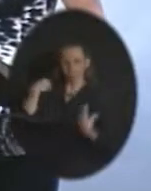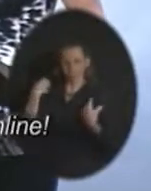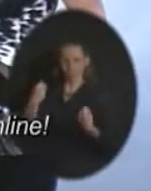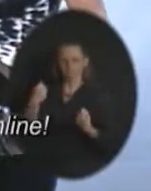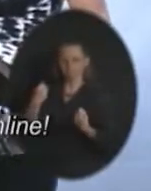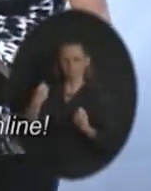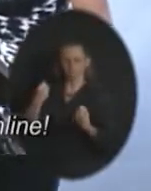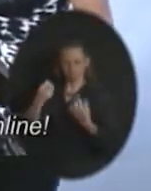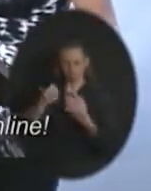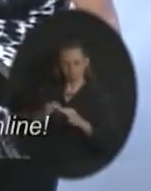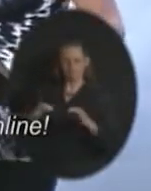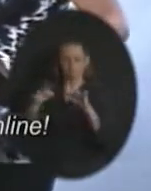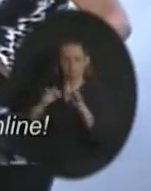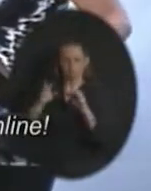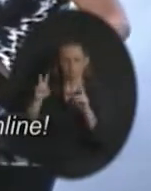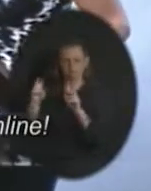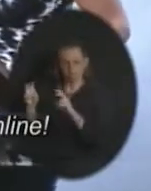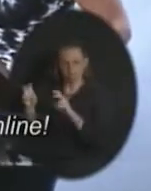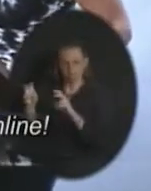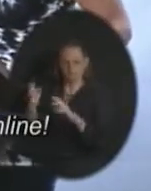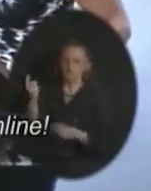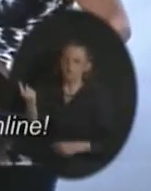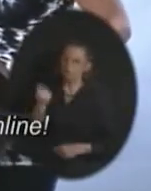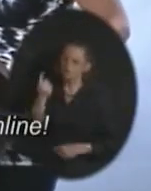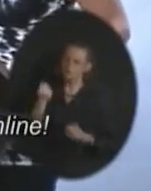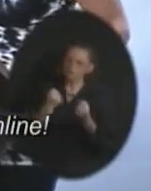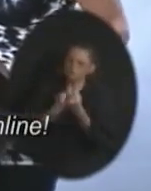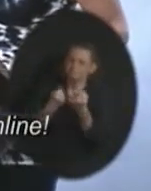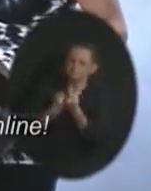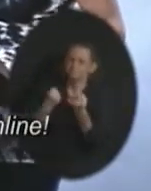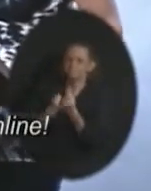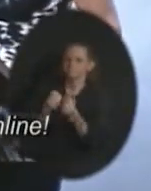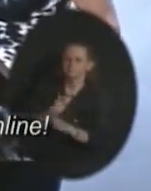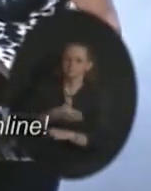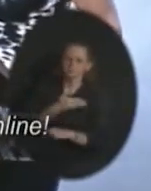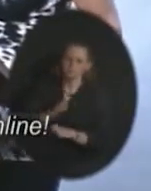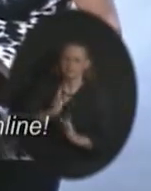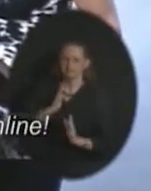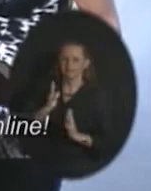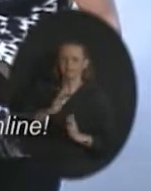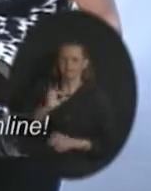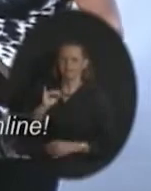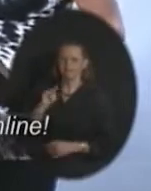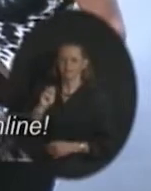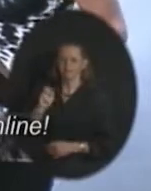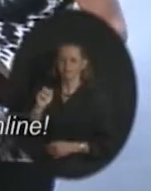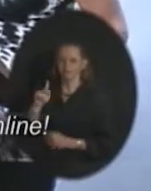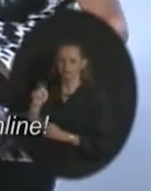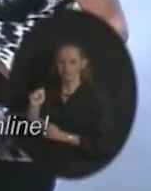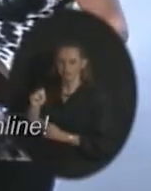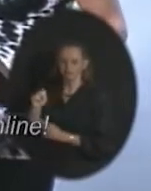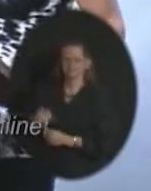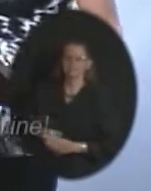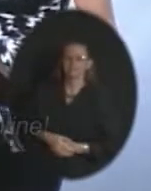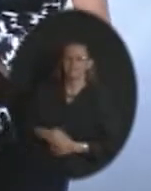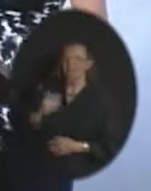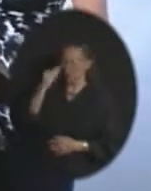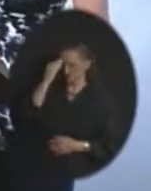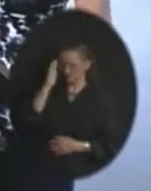to you. And you've always been a champion for our music and our fine arts programs. We know your life won't be the